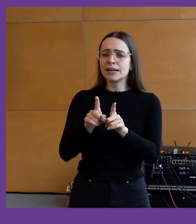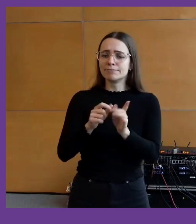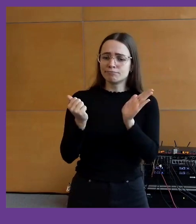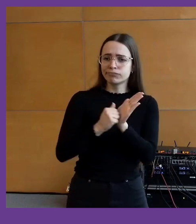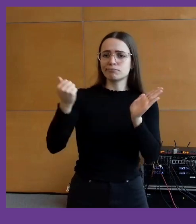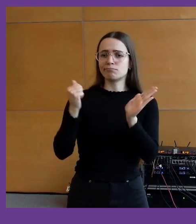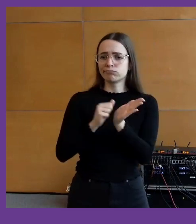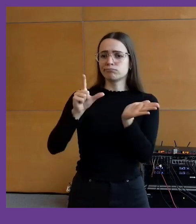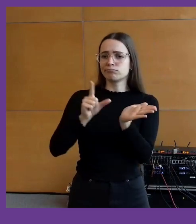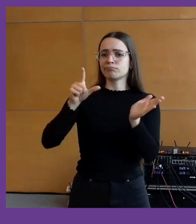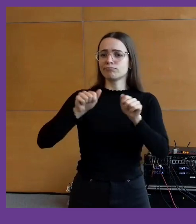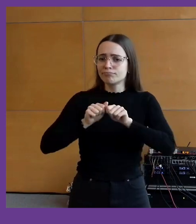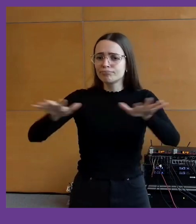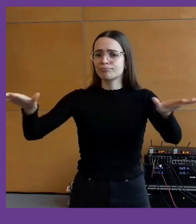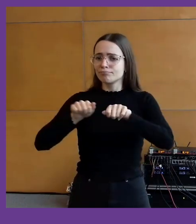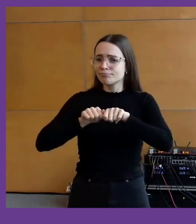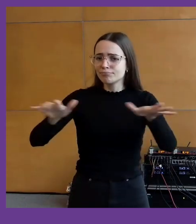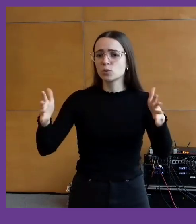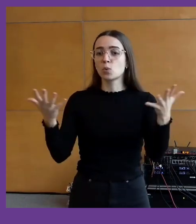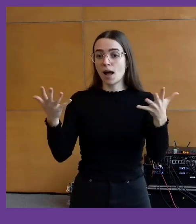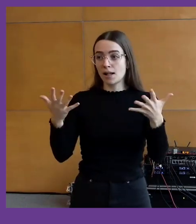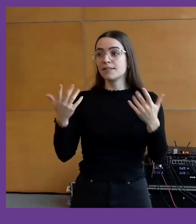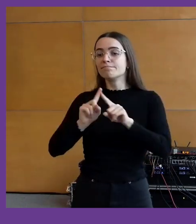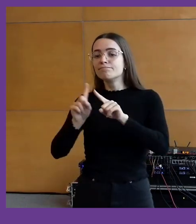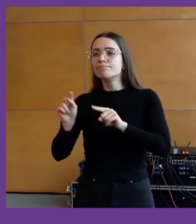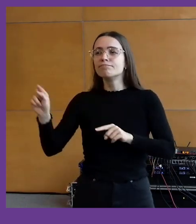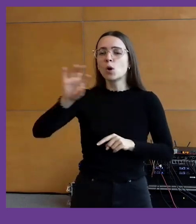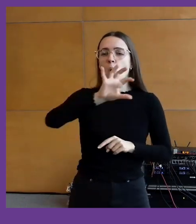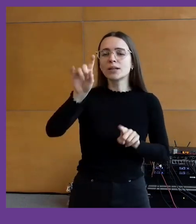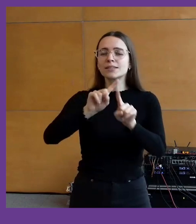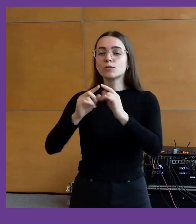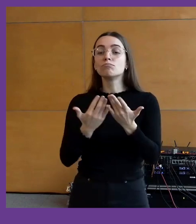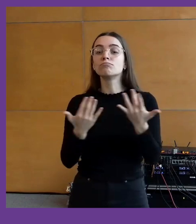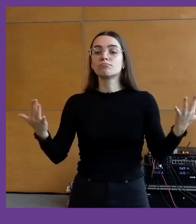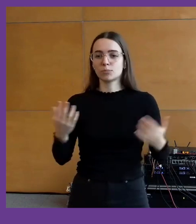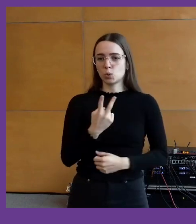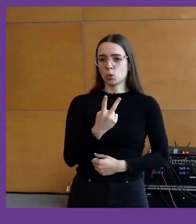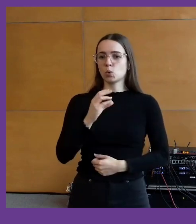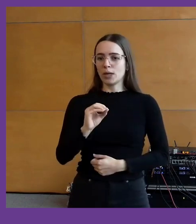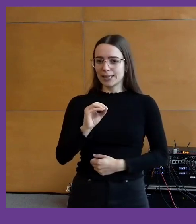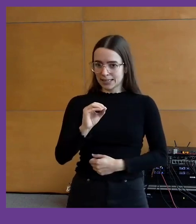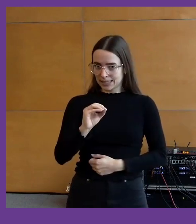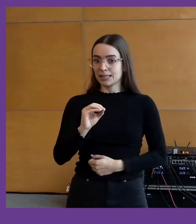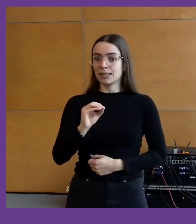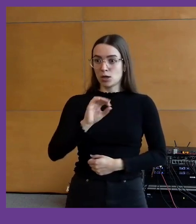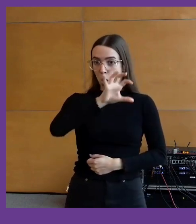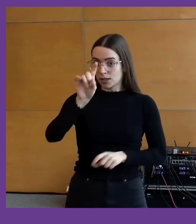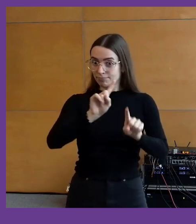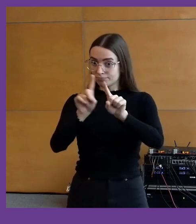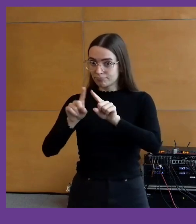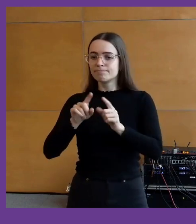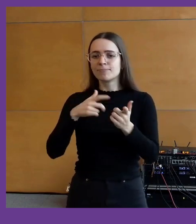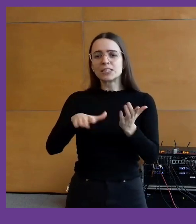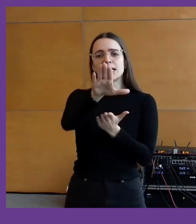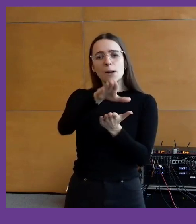and also ENAT, our friends from the European Network of Accessible Tourism, has been going on and on. During COVID, we saw there were too